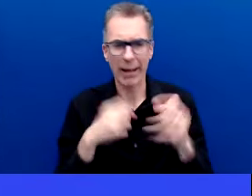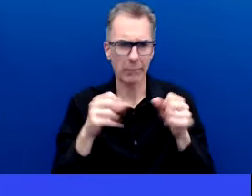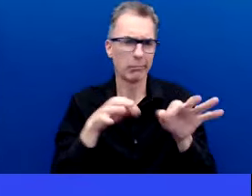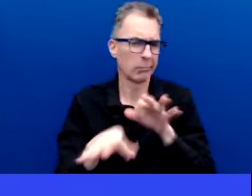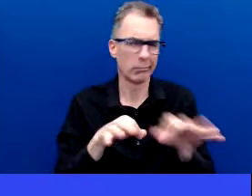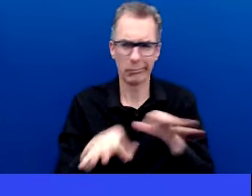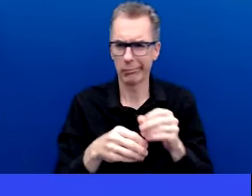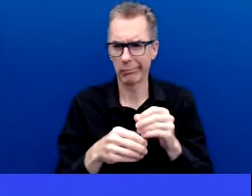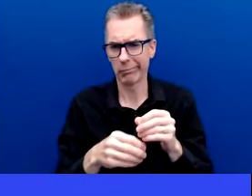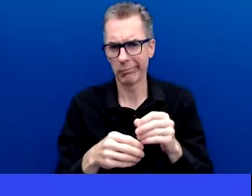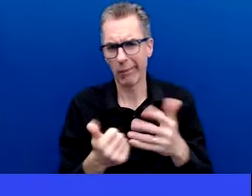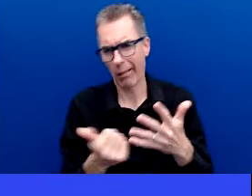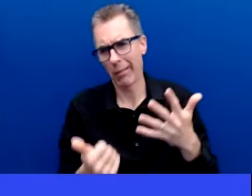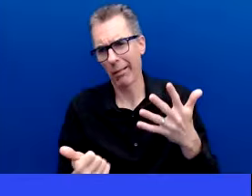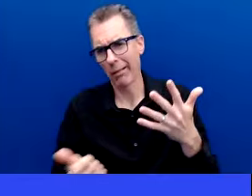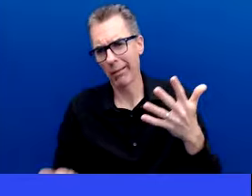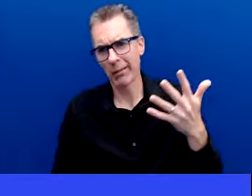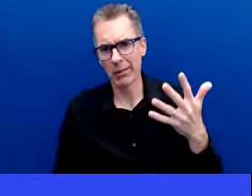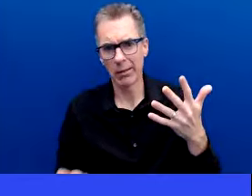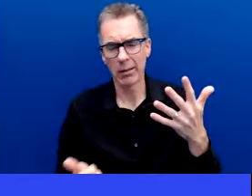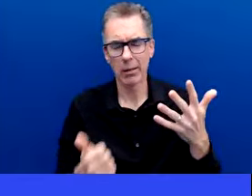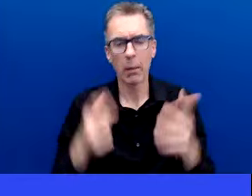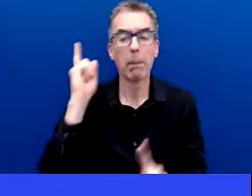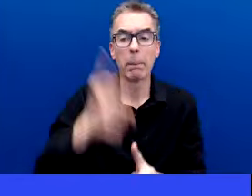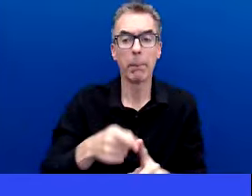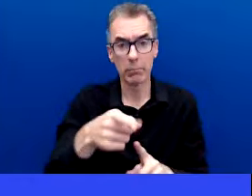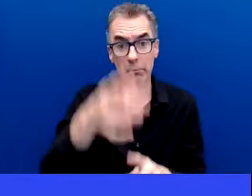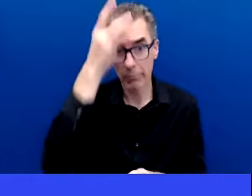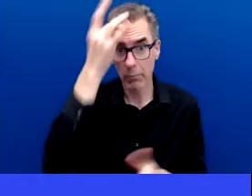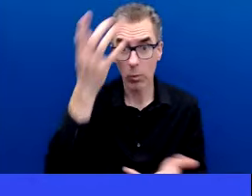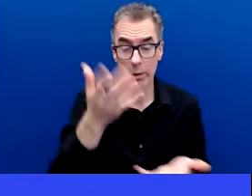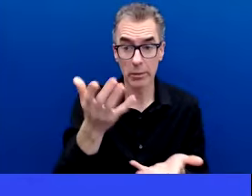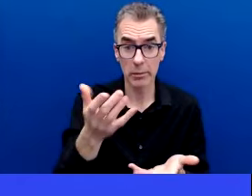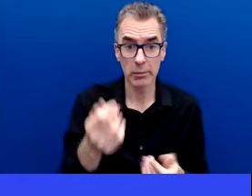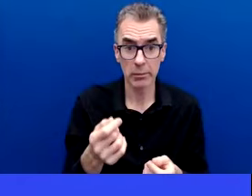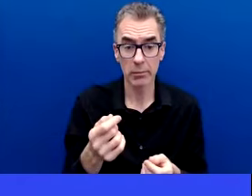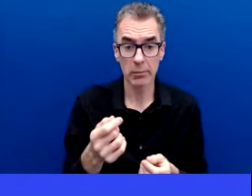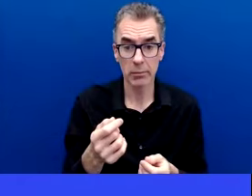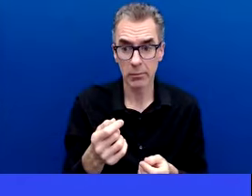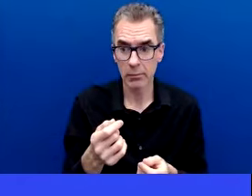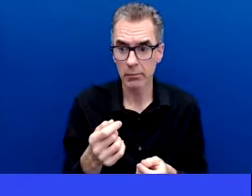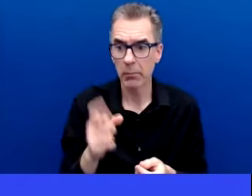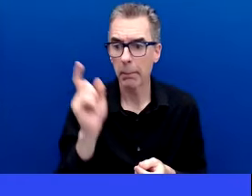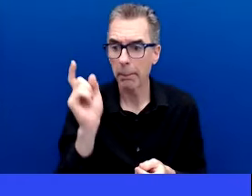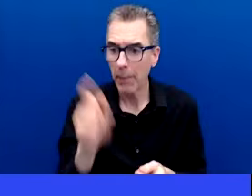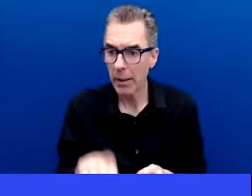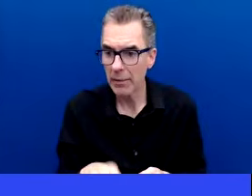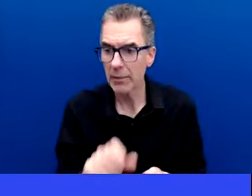ways that you can get a video and Play Pause It. But the key here that I need you to understand is you do need a